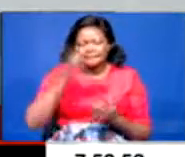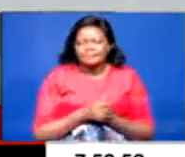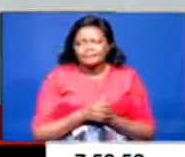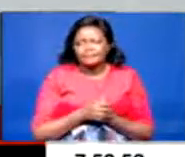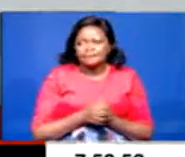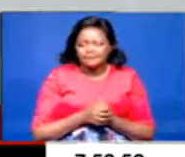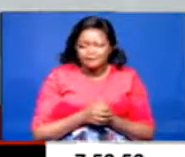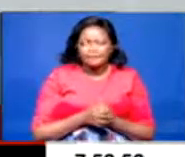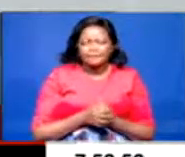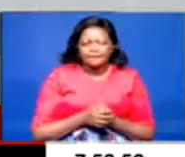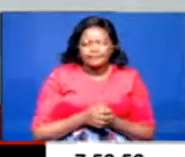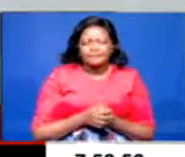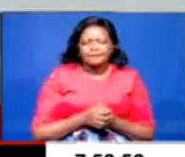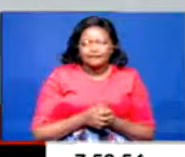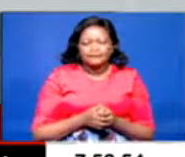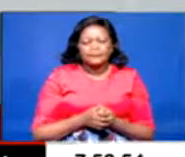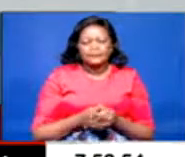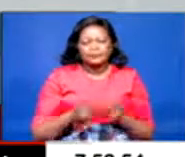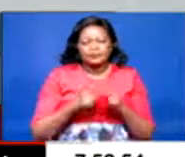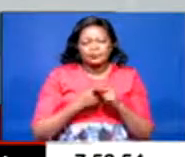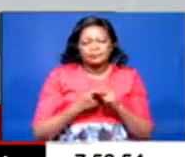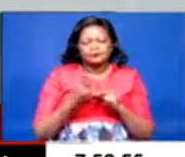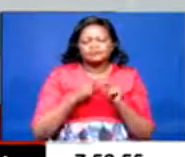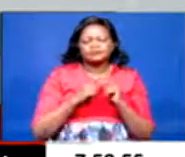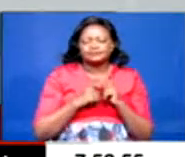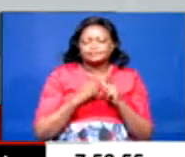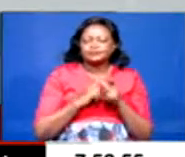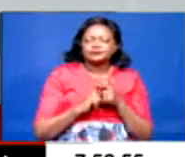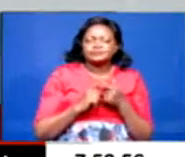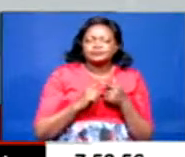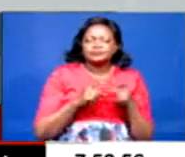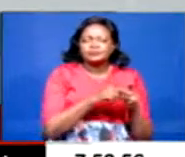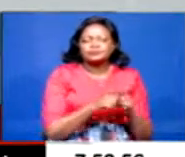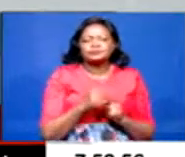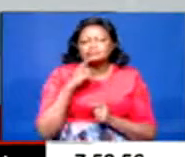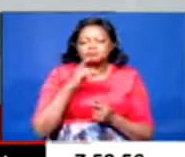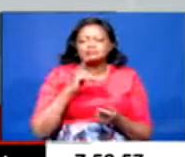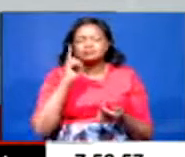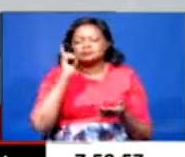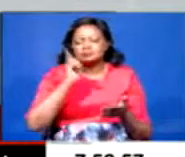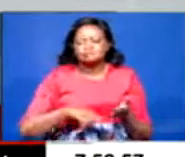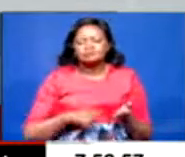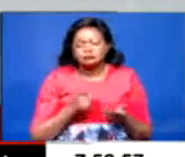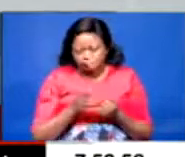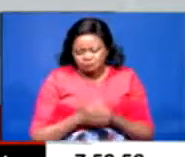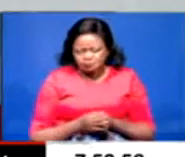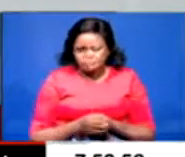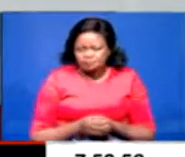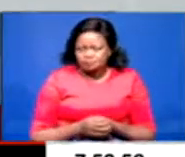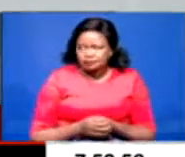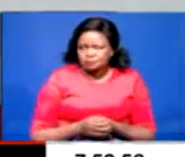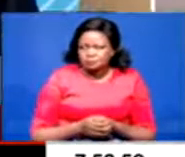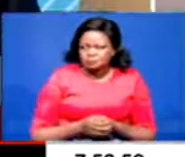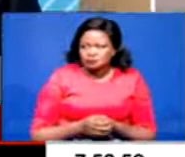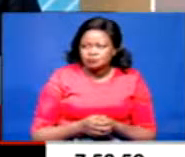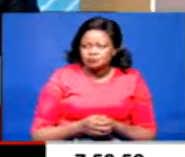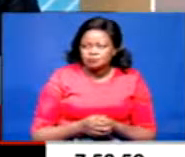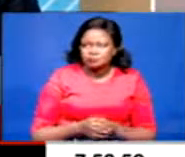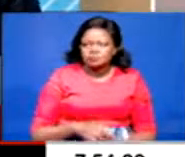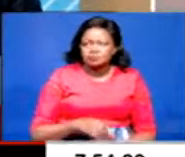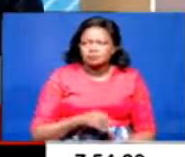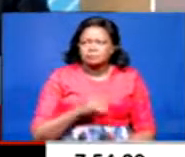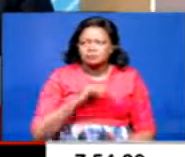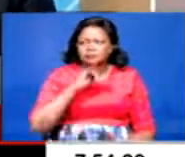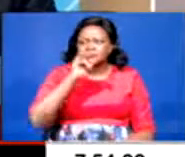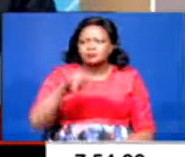to the script from the beginning. But, well, as they say, it is what it is. It is what it is. Curia? Indeed, it is